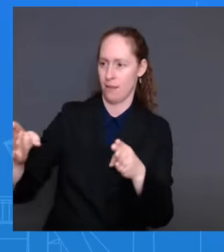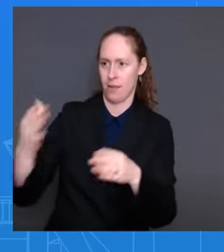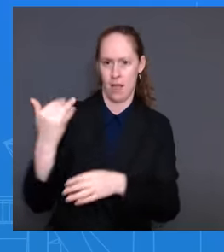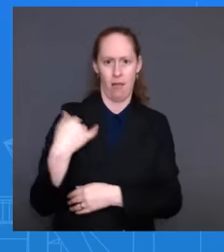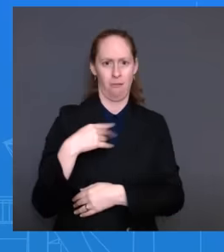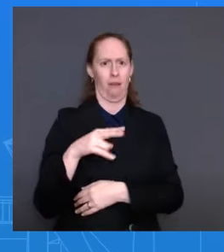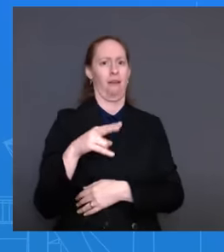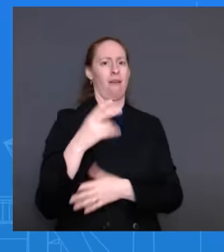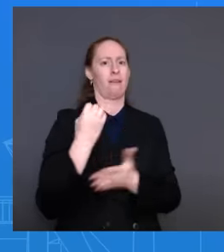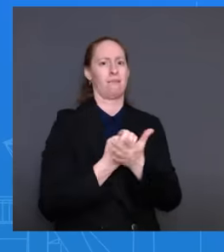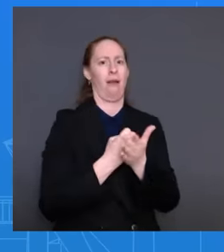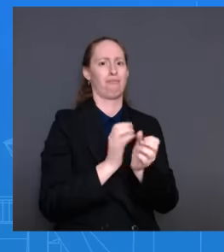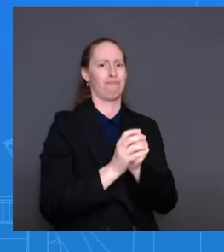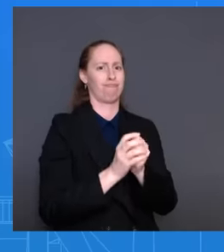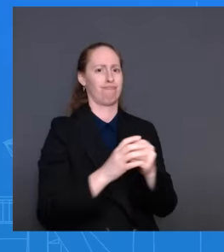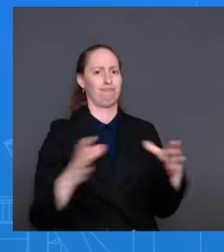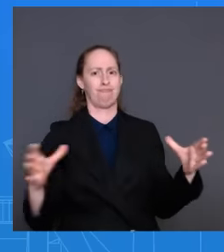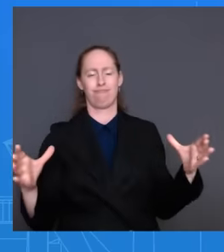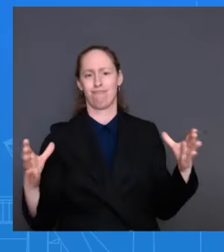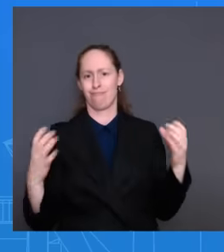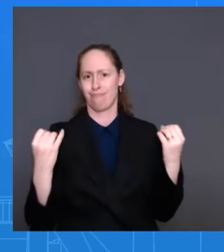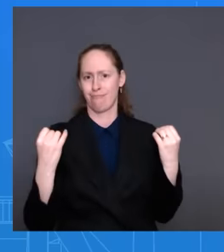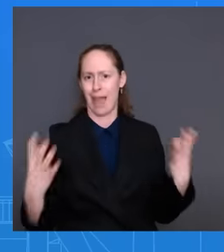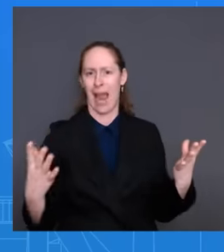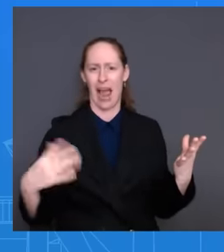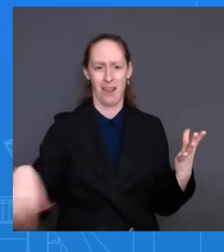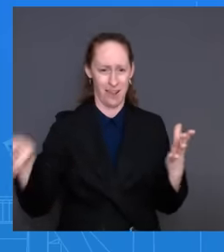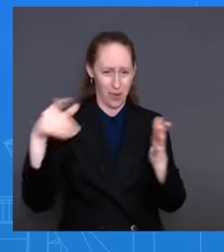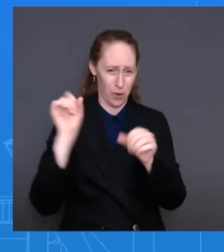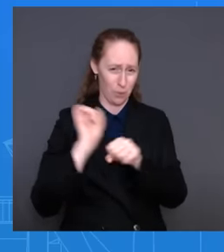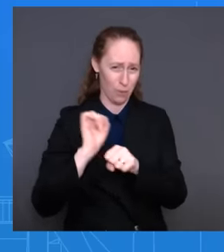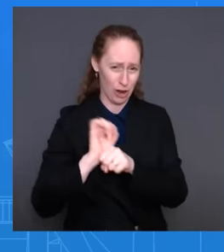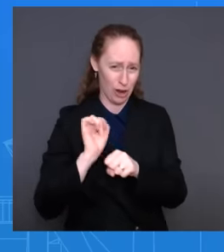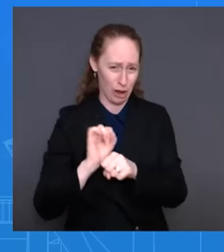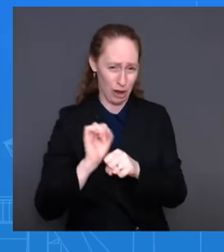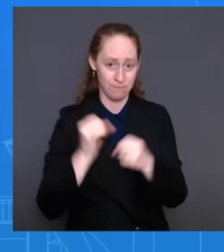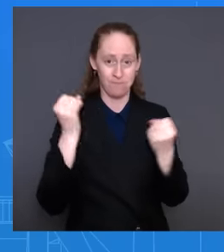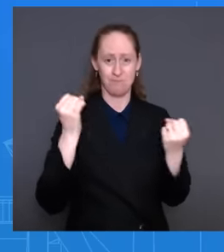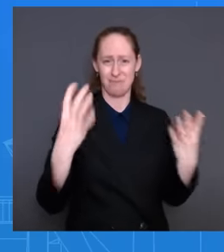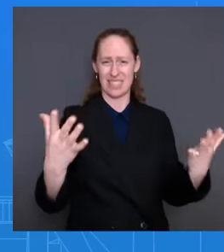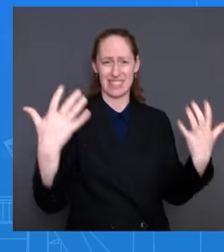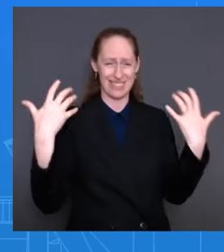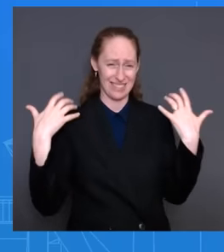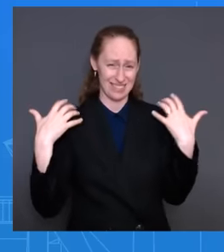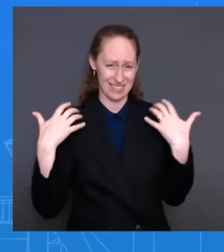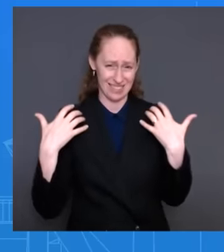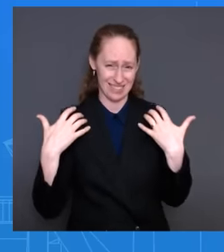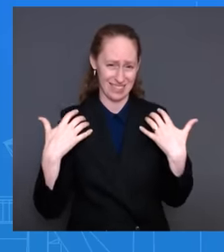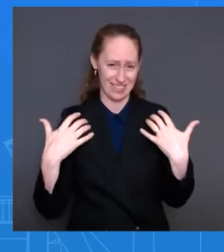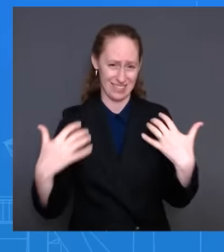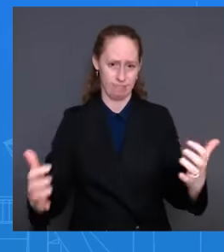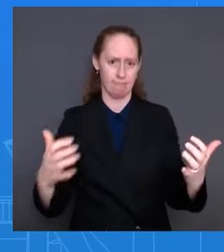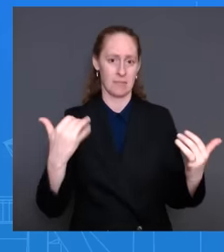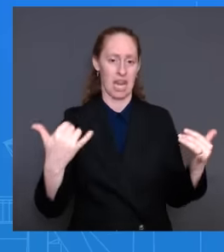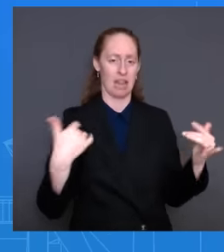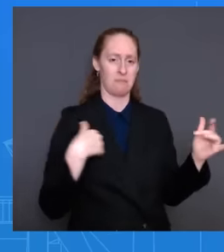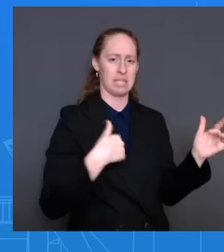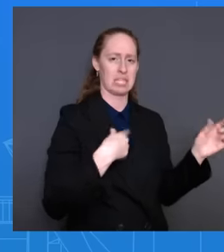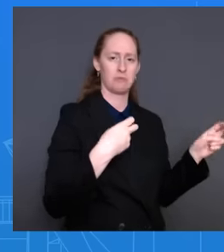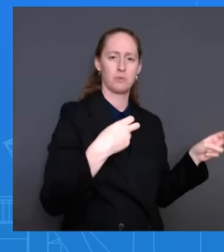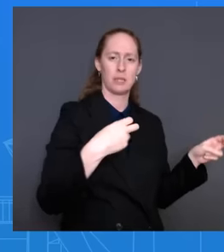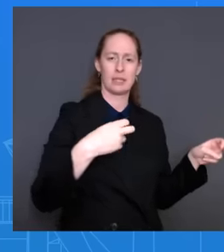seen unemployment go down, and now we're in the transition period where we're going to be in a place where it's more stable and more steady. And